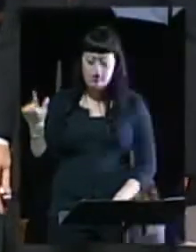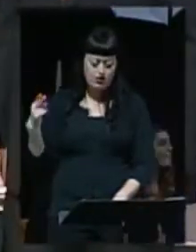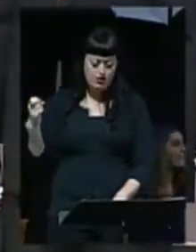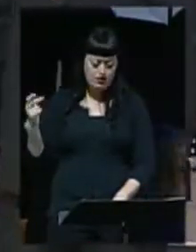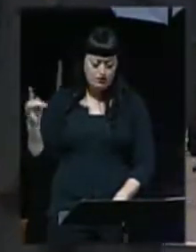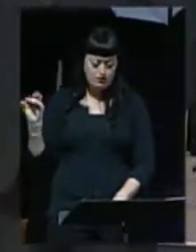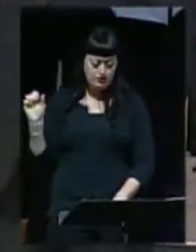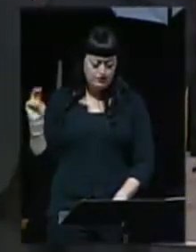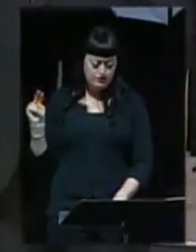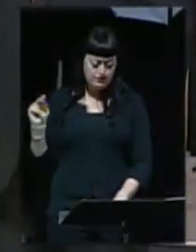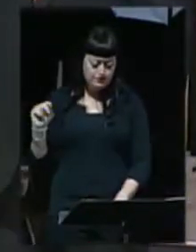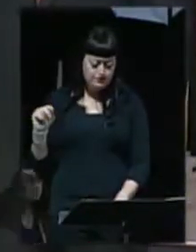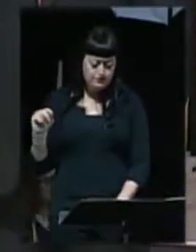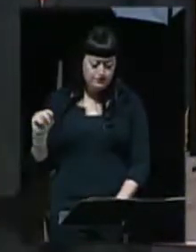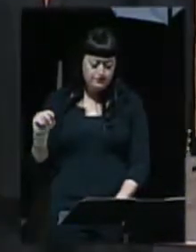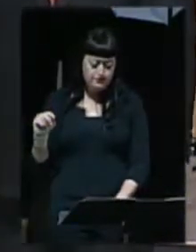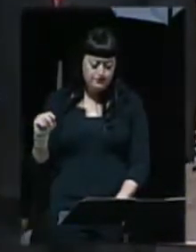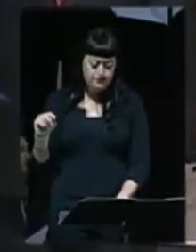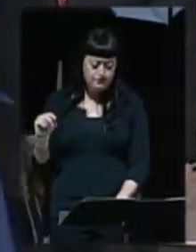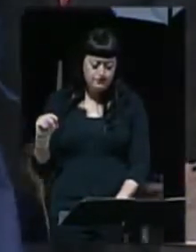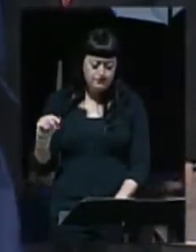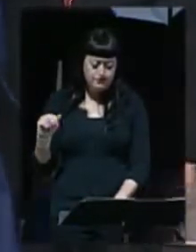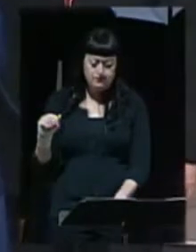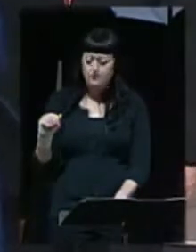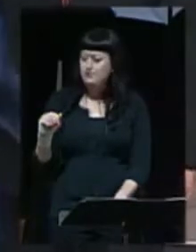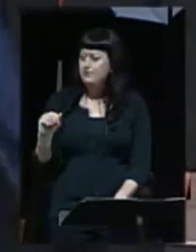Samuel Hansen.